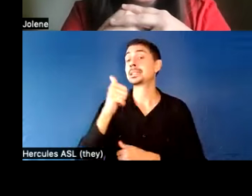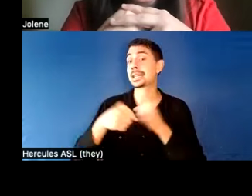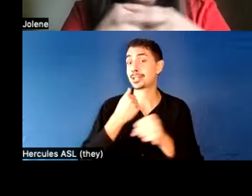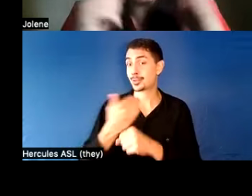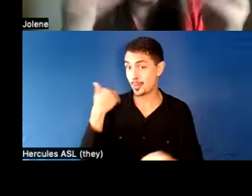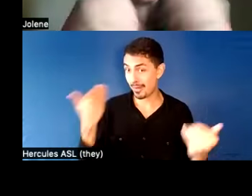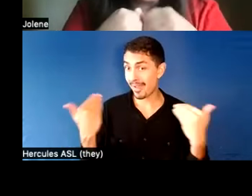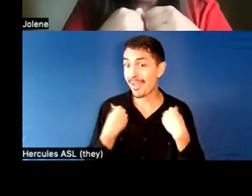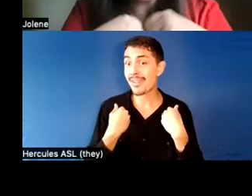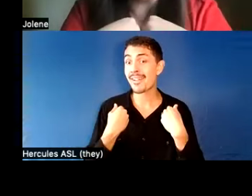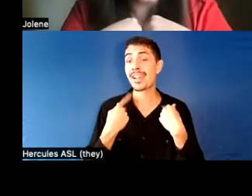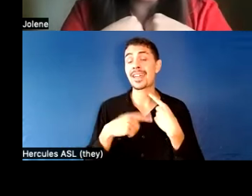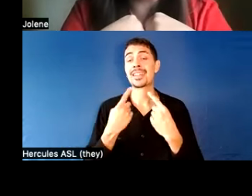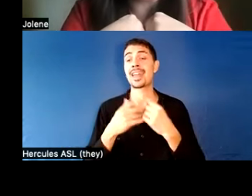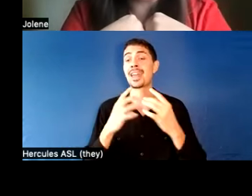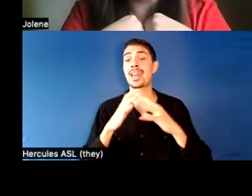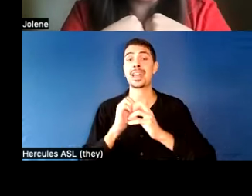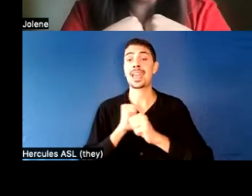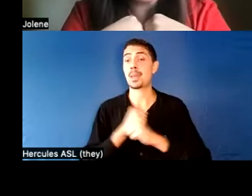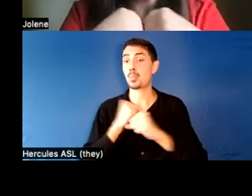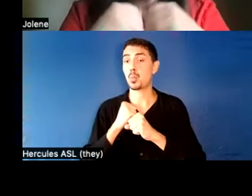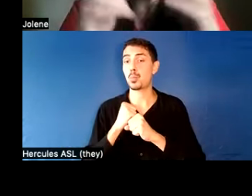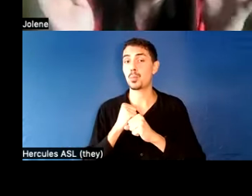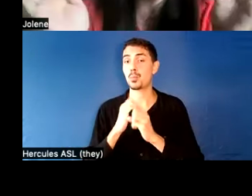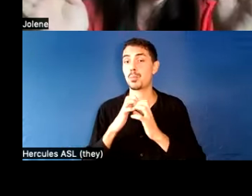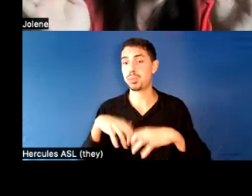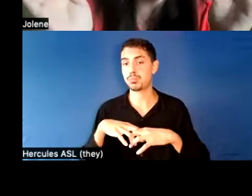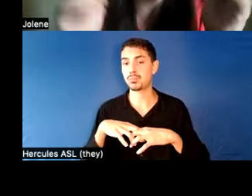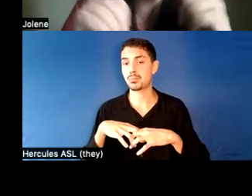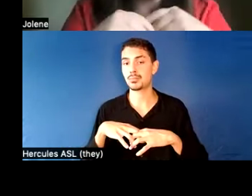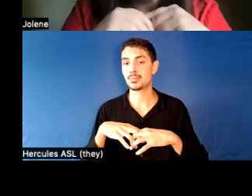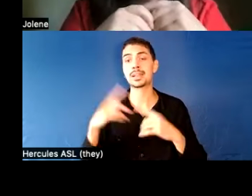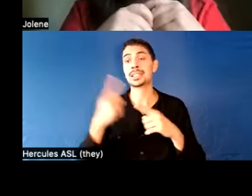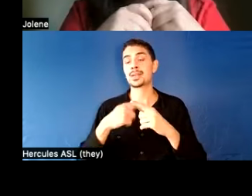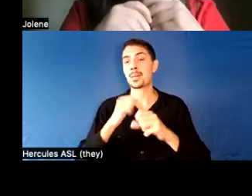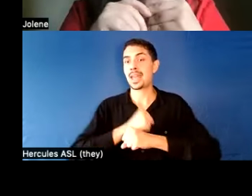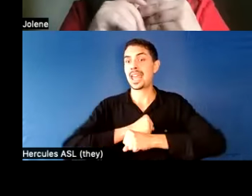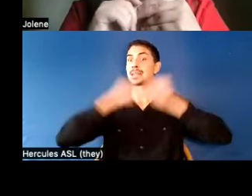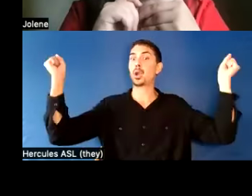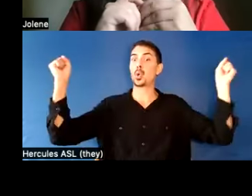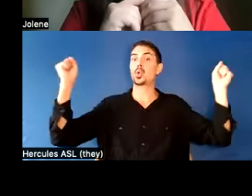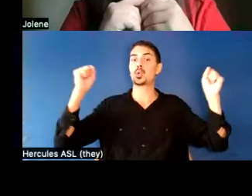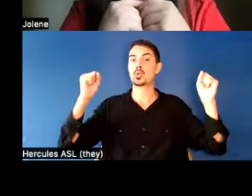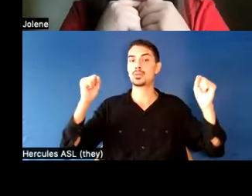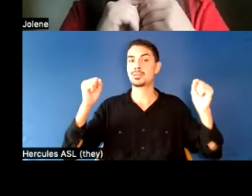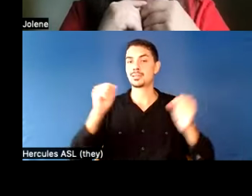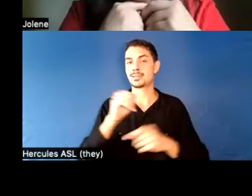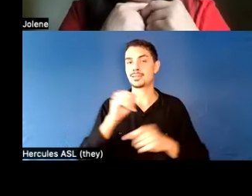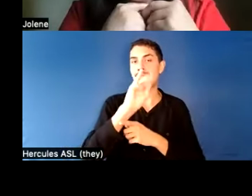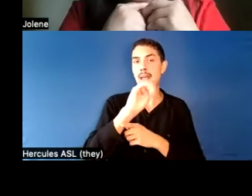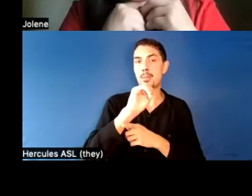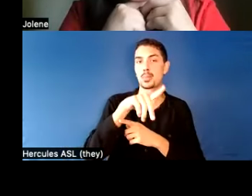you know, imploded? Because that happens in some communities. Sometimes they also explode, which is a little bit scarier at times.